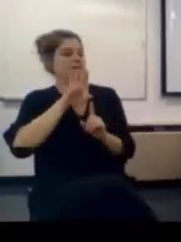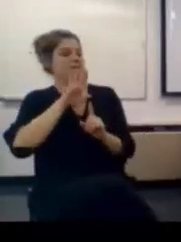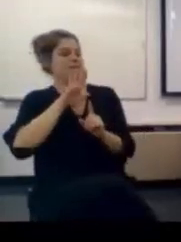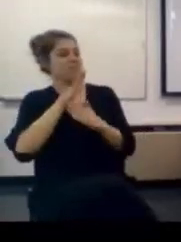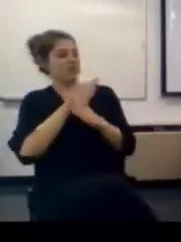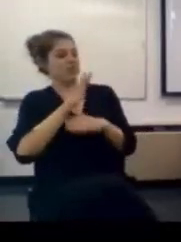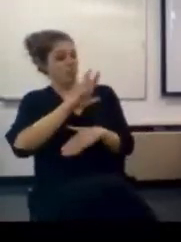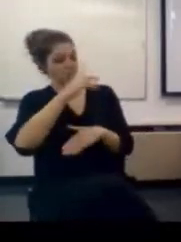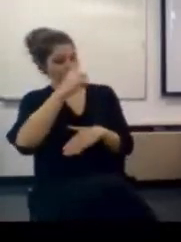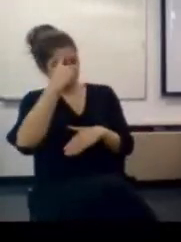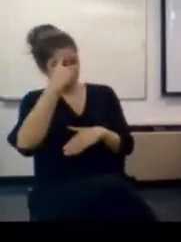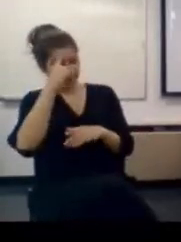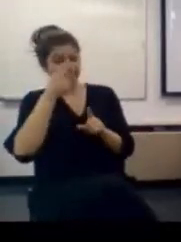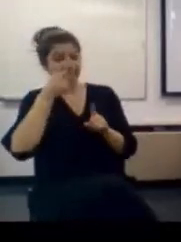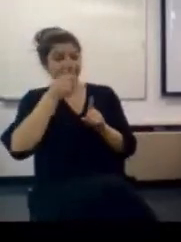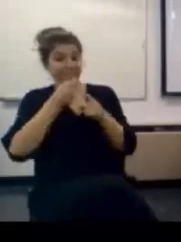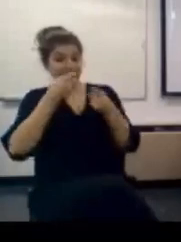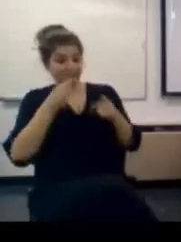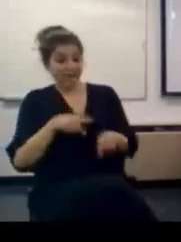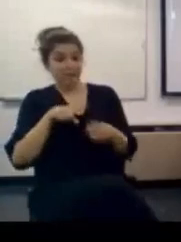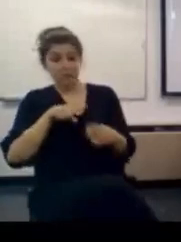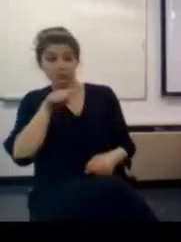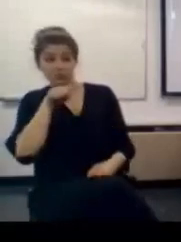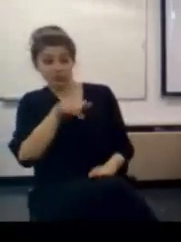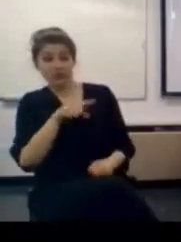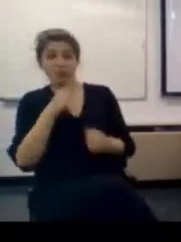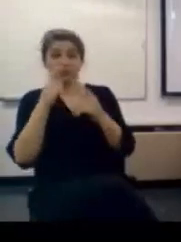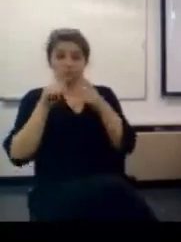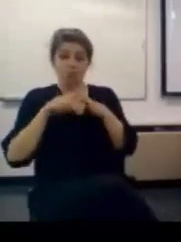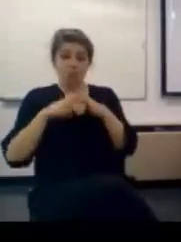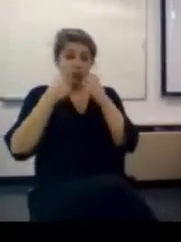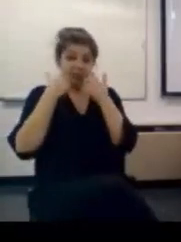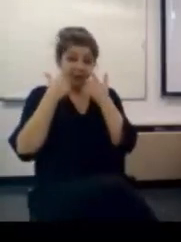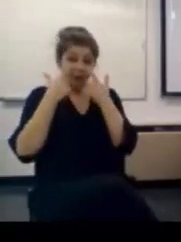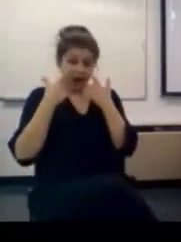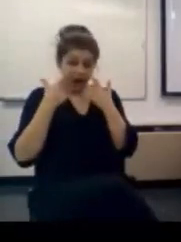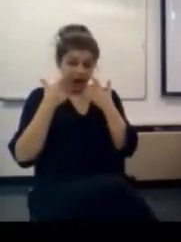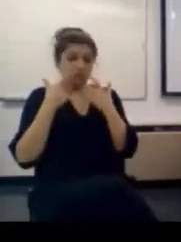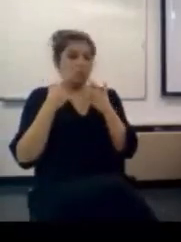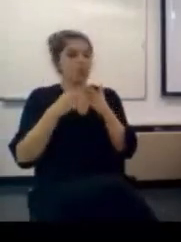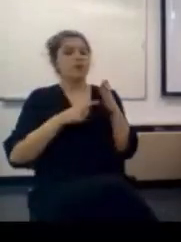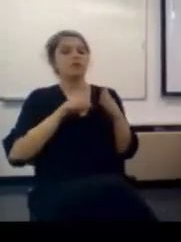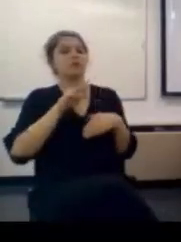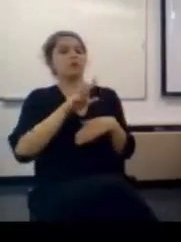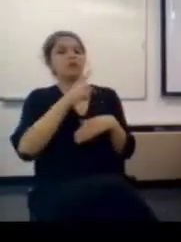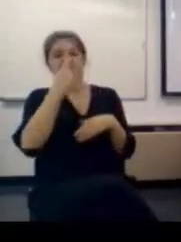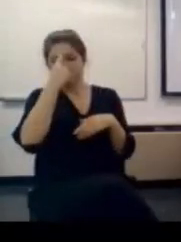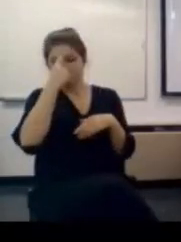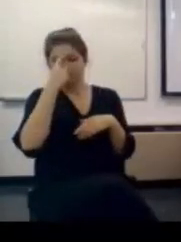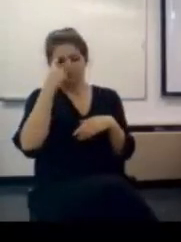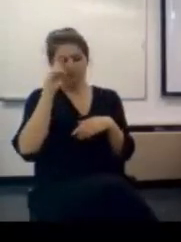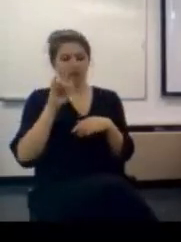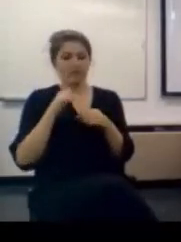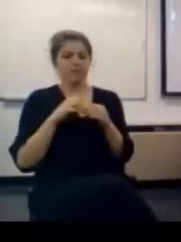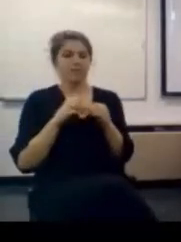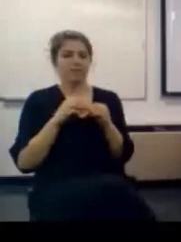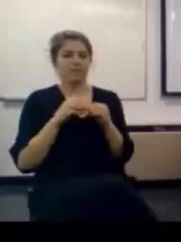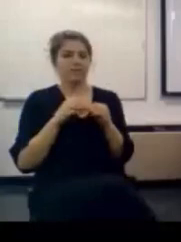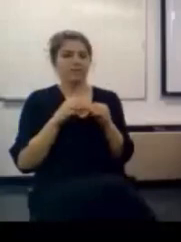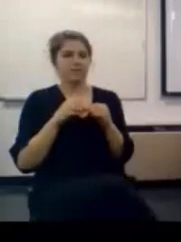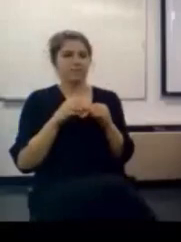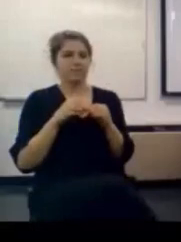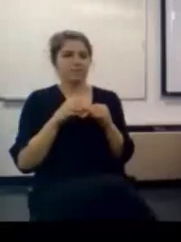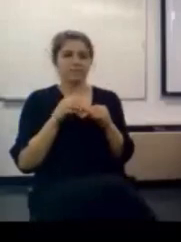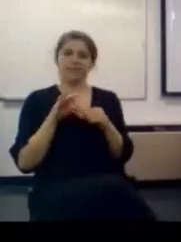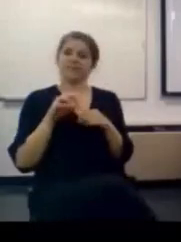wish, your thought, when it happened to you and you burst into tears, your thought in